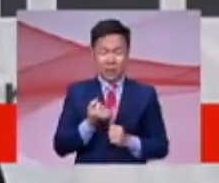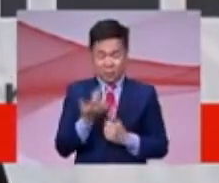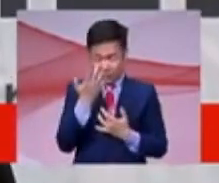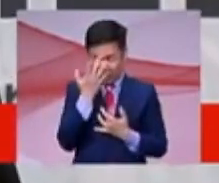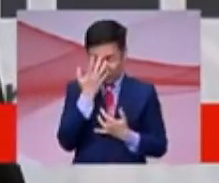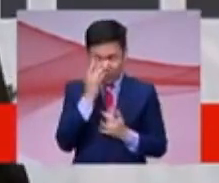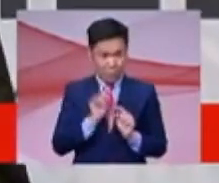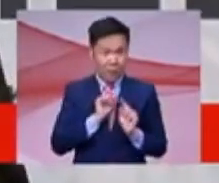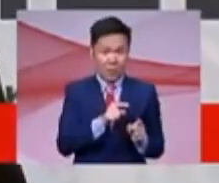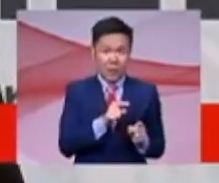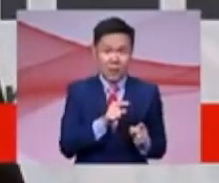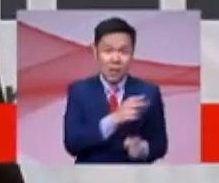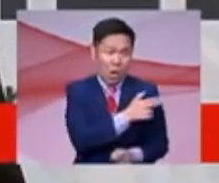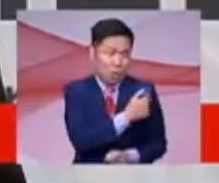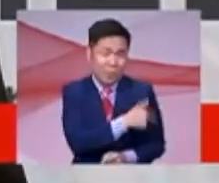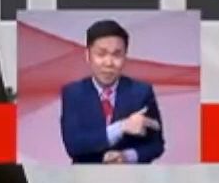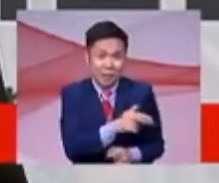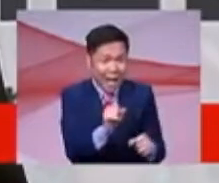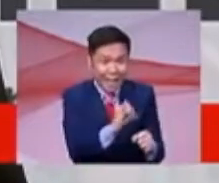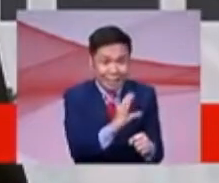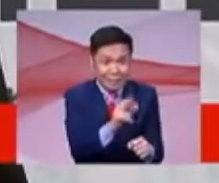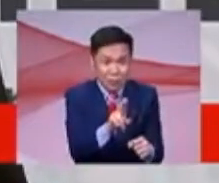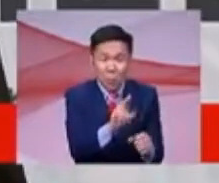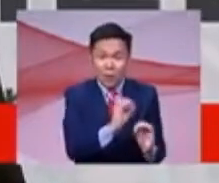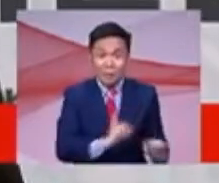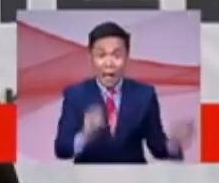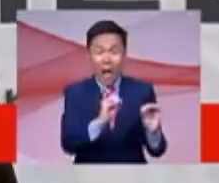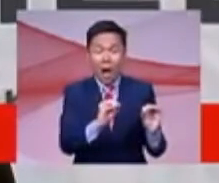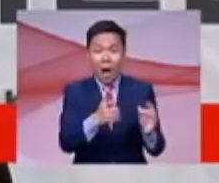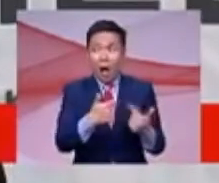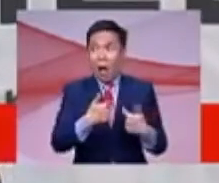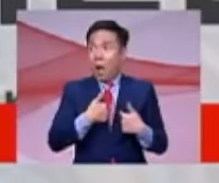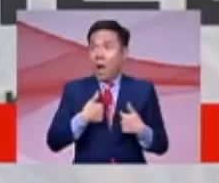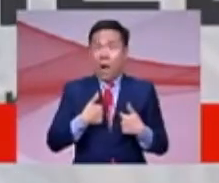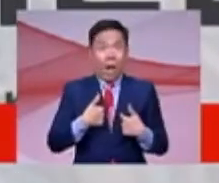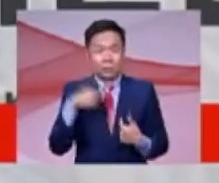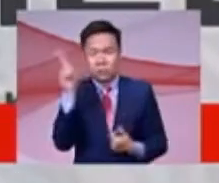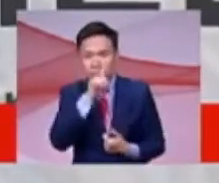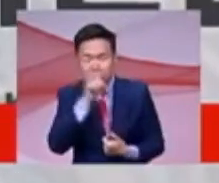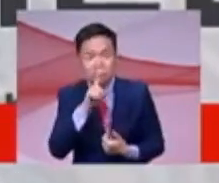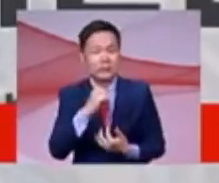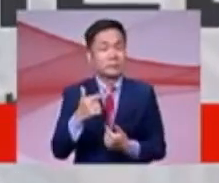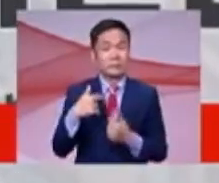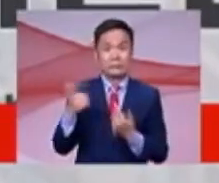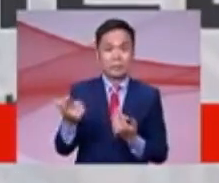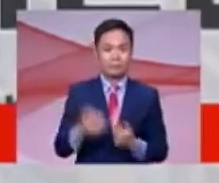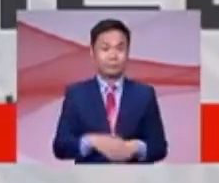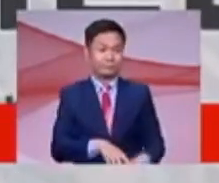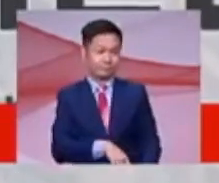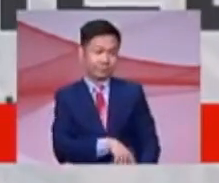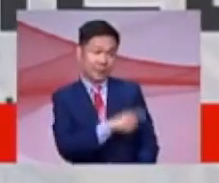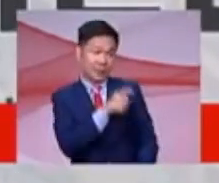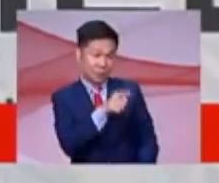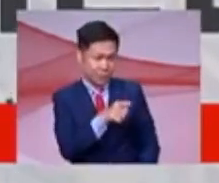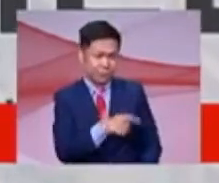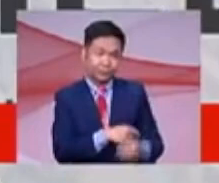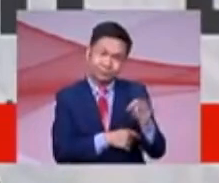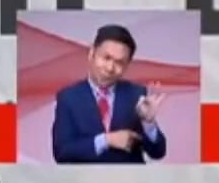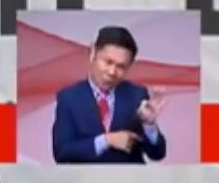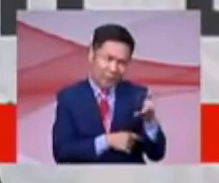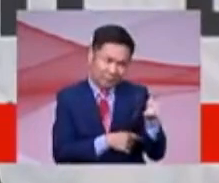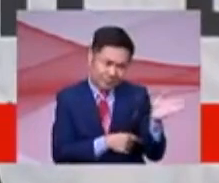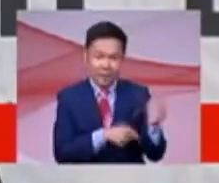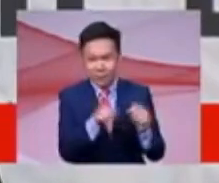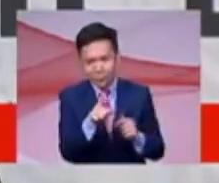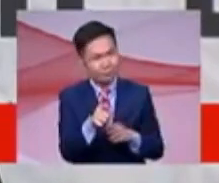you do not have ICU bed, we are in trouble. So then we do not want to end like countries. We have to select who will live and who will die.